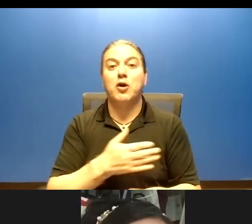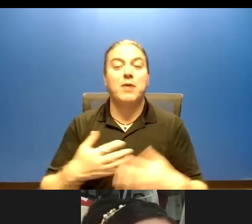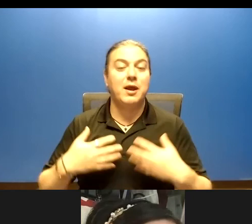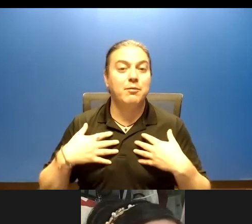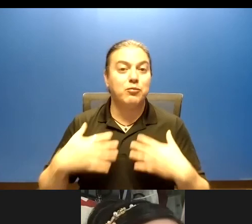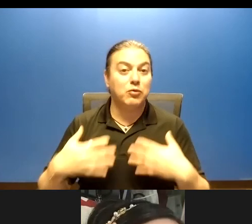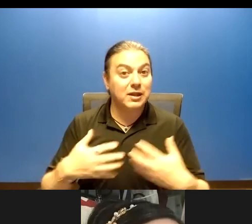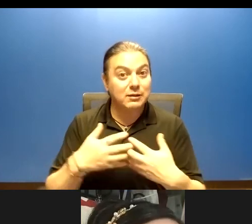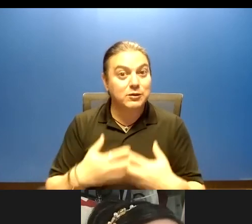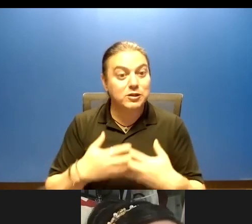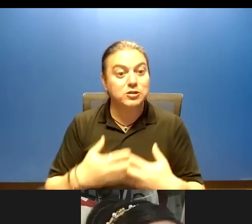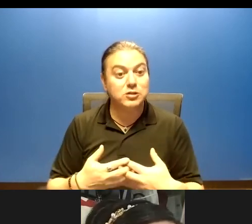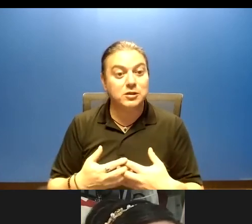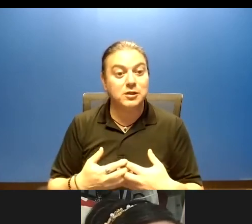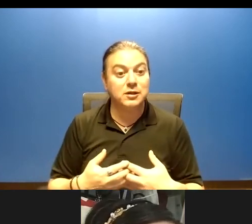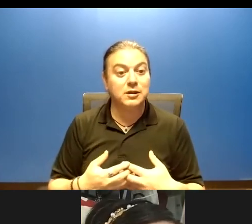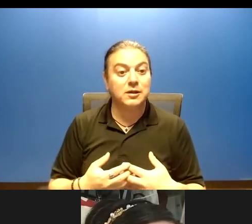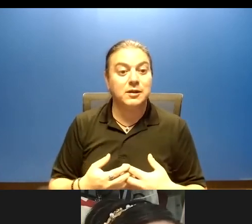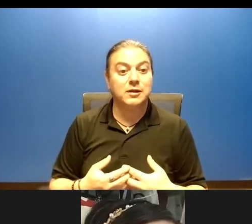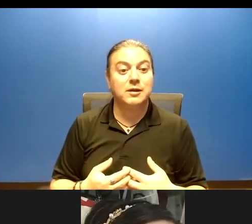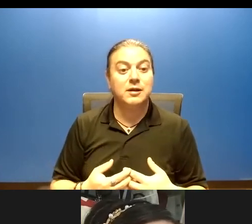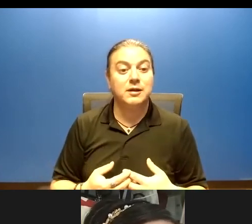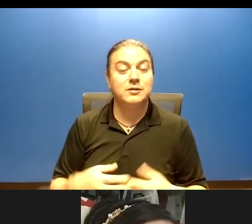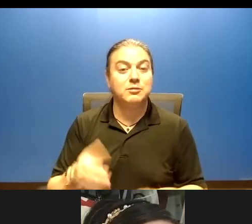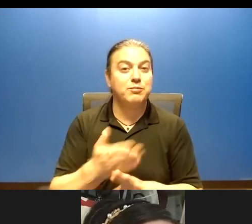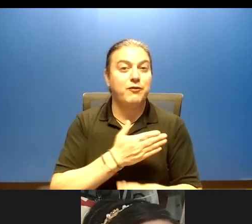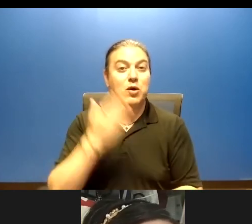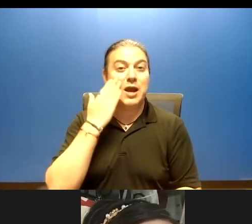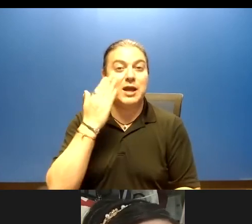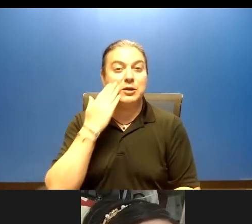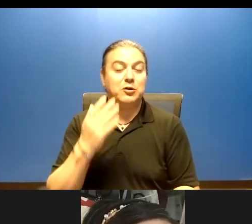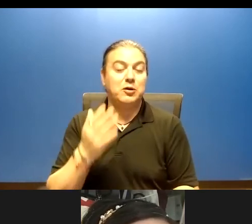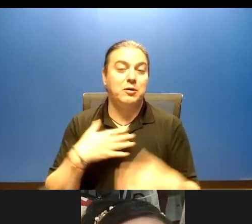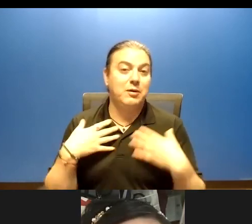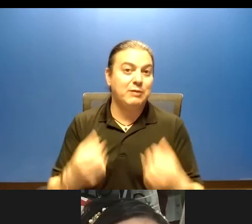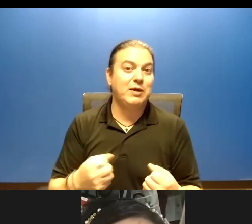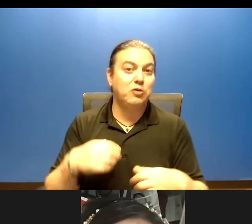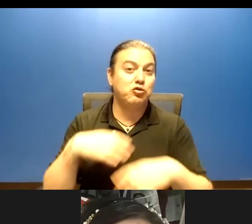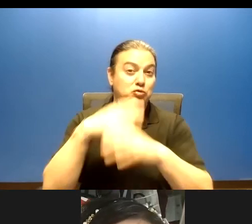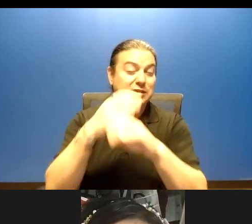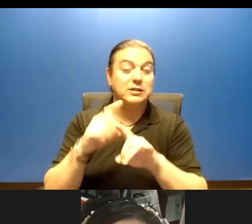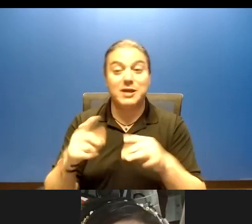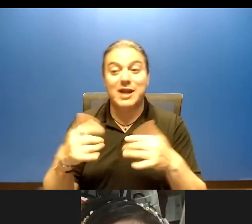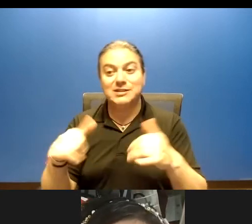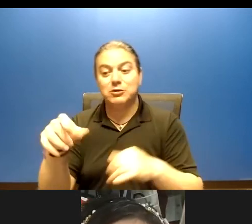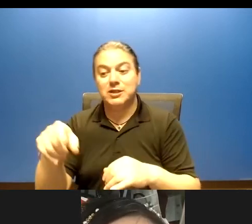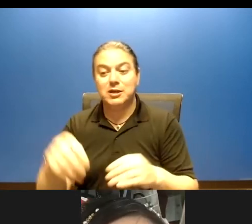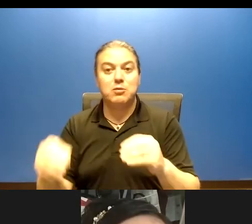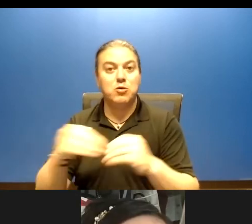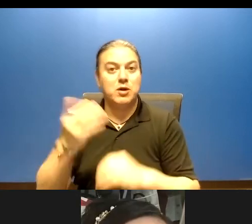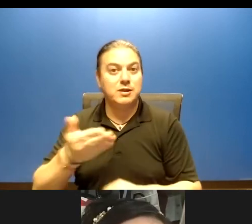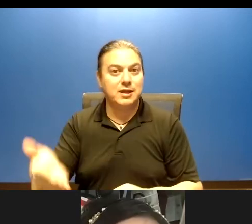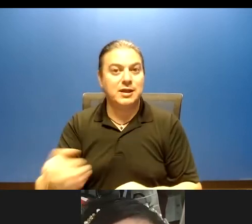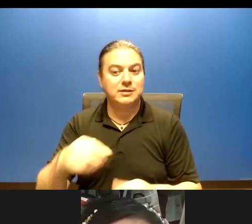going in a health crisis. And but I still needed more items when I got out of the hospital. I